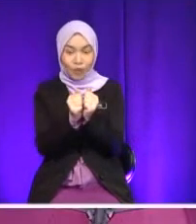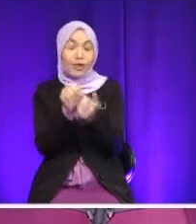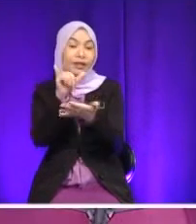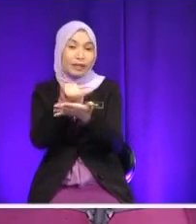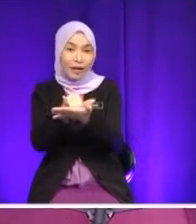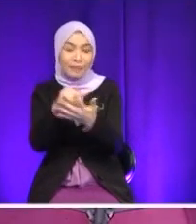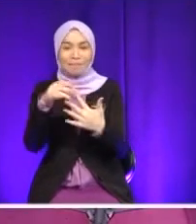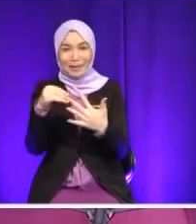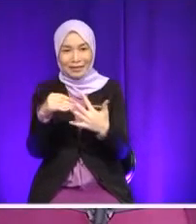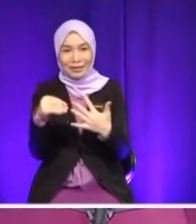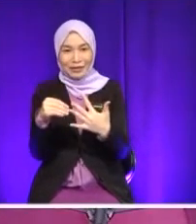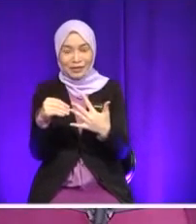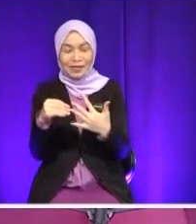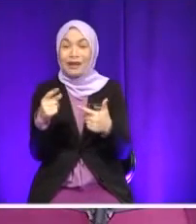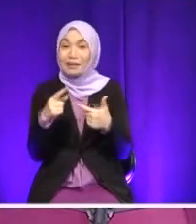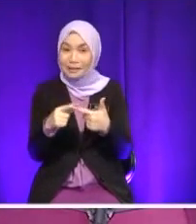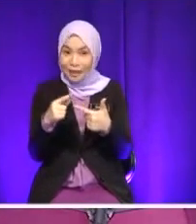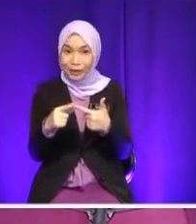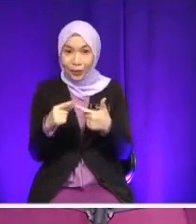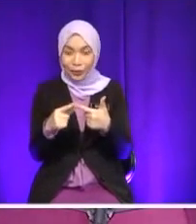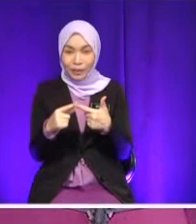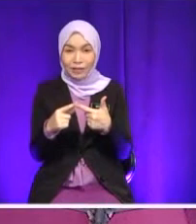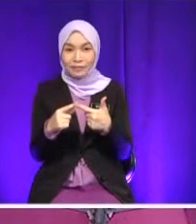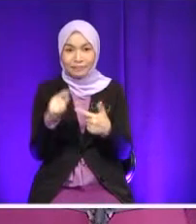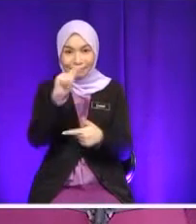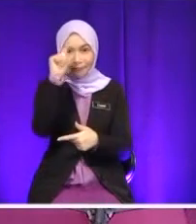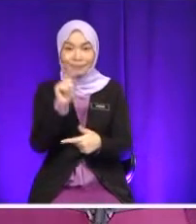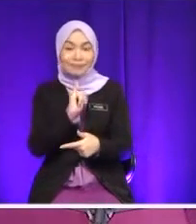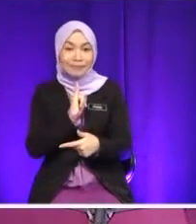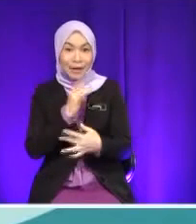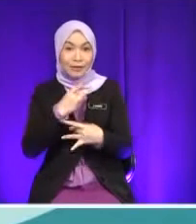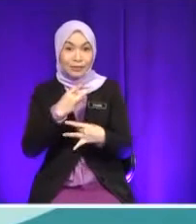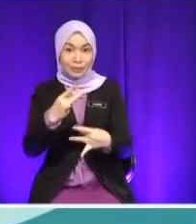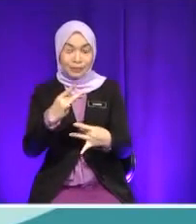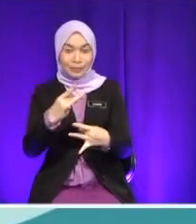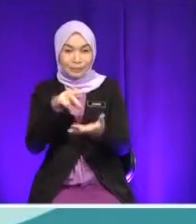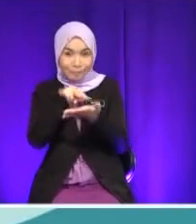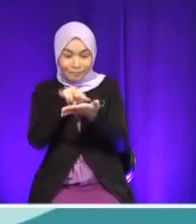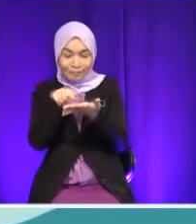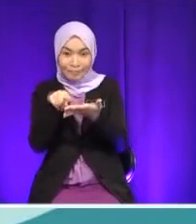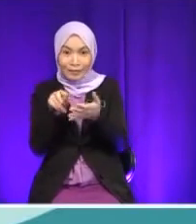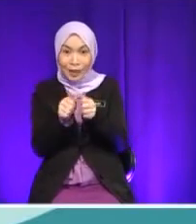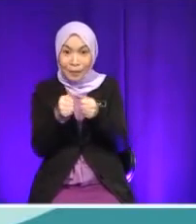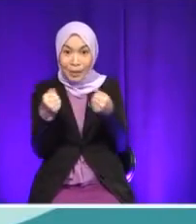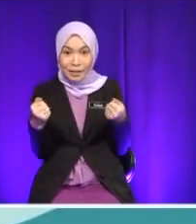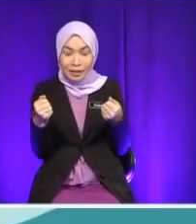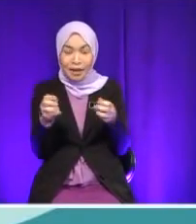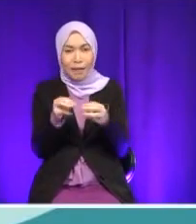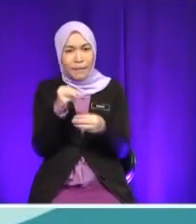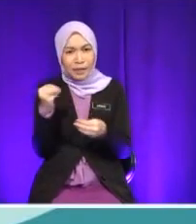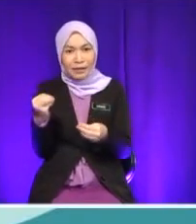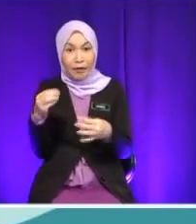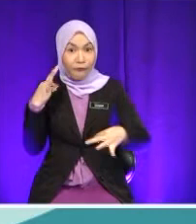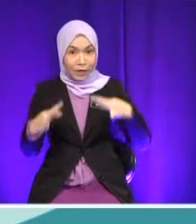choice, right? Okay, and the second one, the second questions, I prefer to read magazine and newspaper to find out more about fashion and